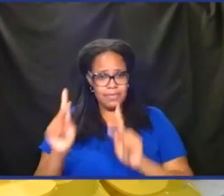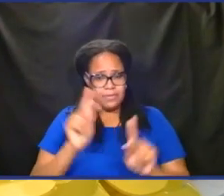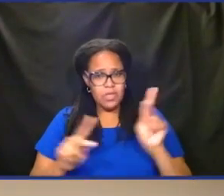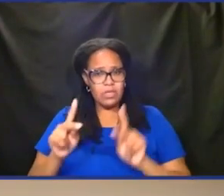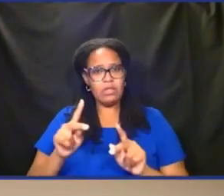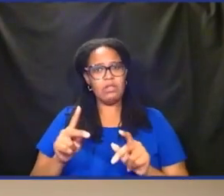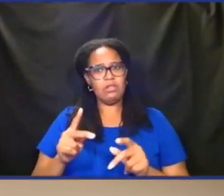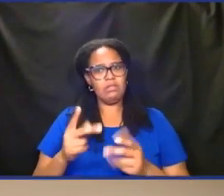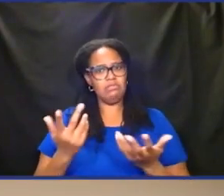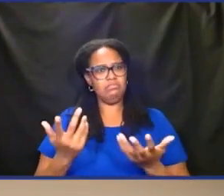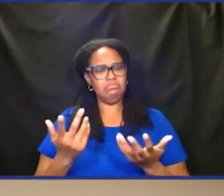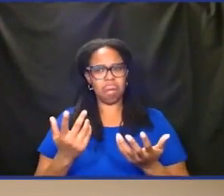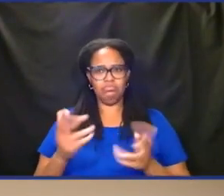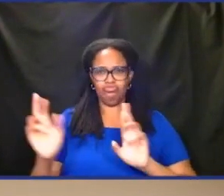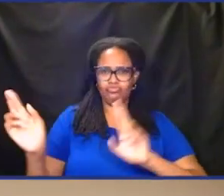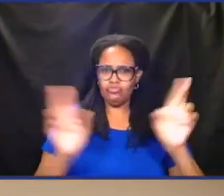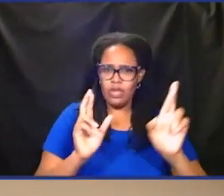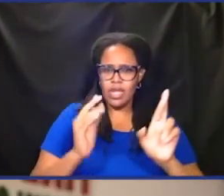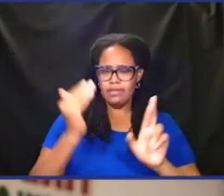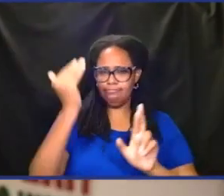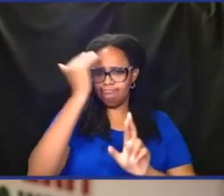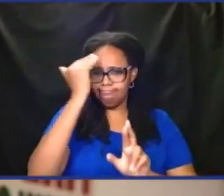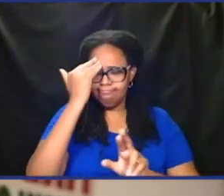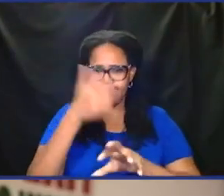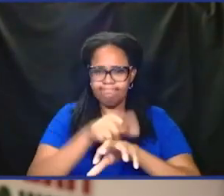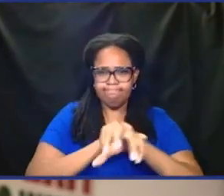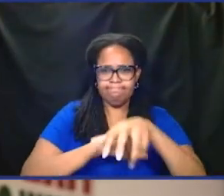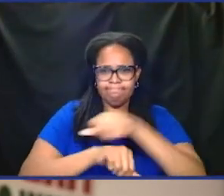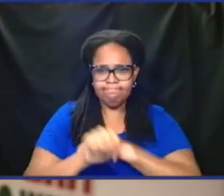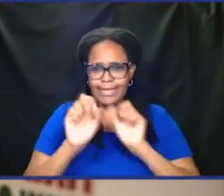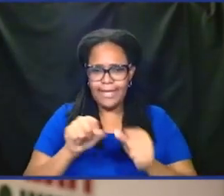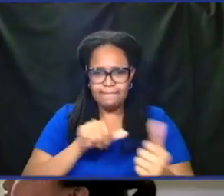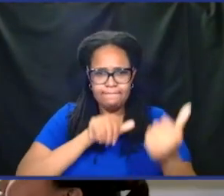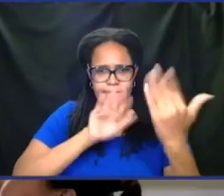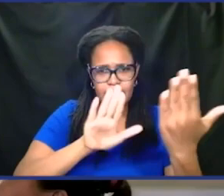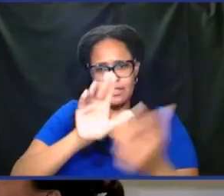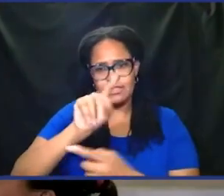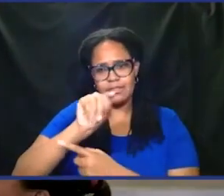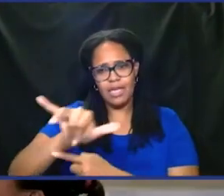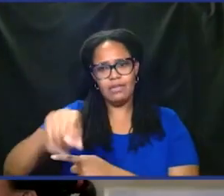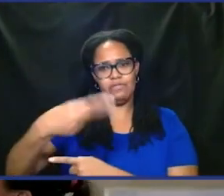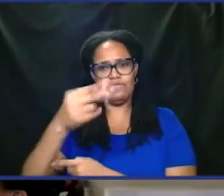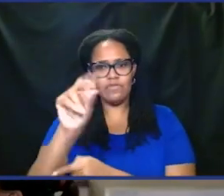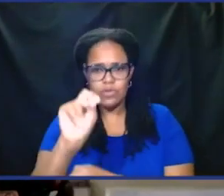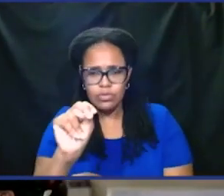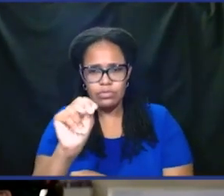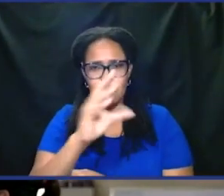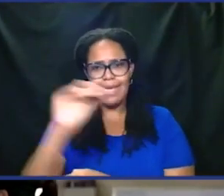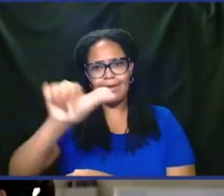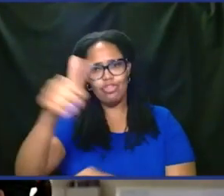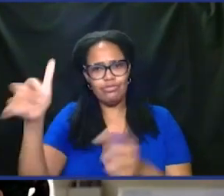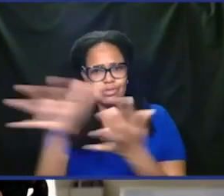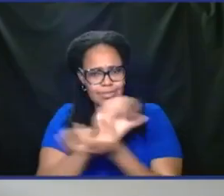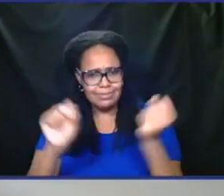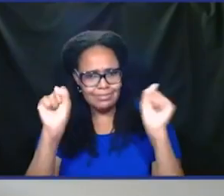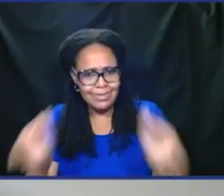equipped in facing typhoons and other disasters, but we still need more.